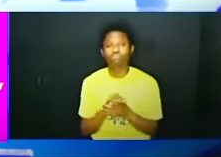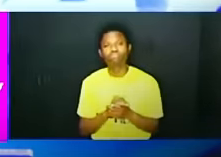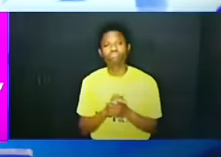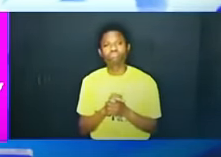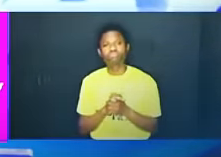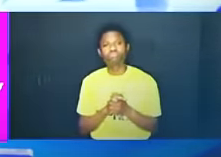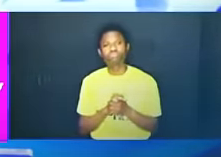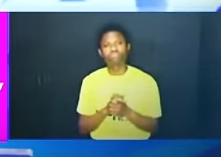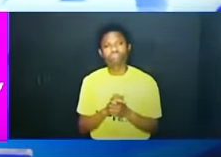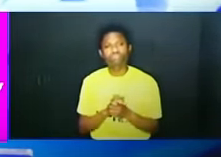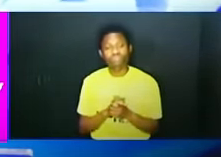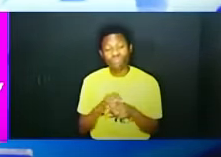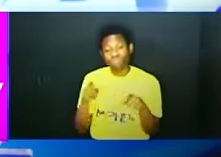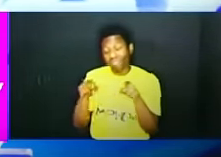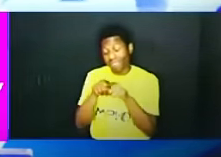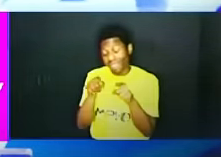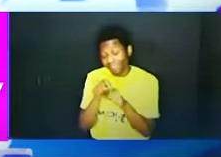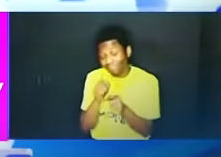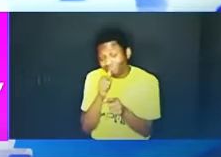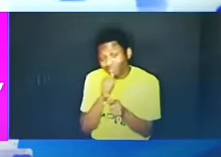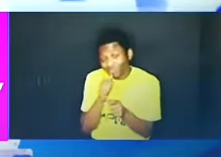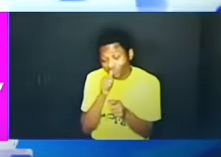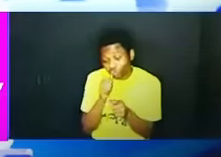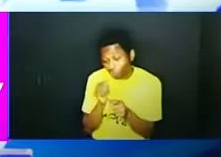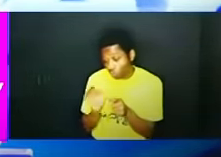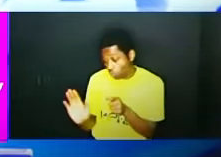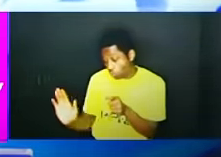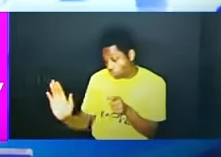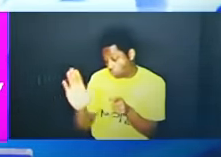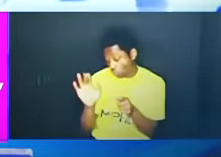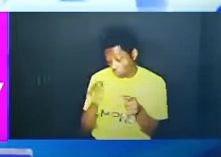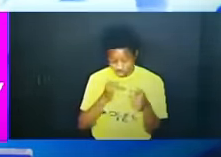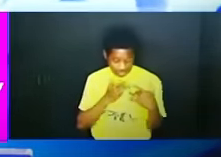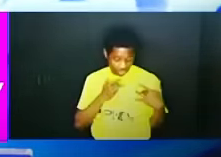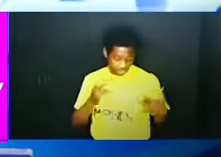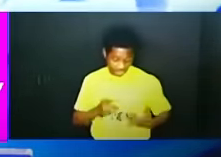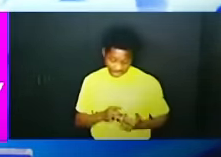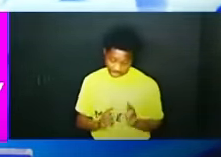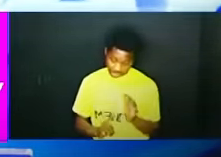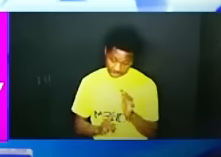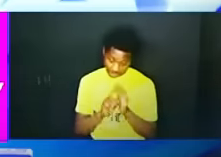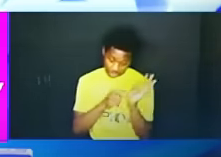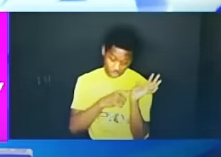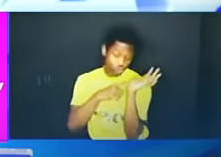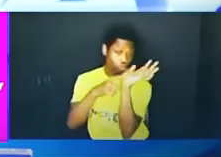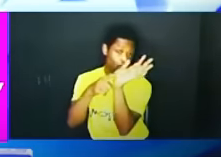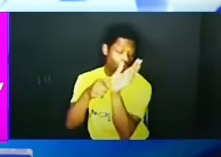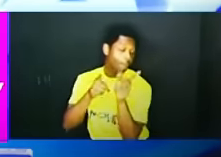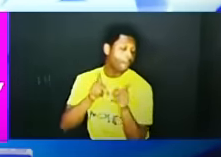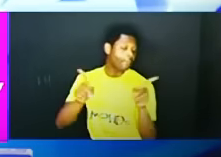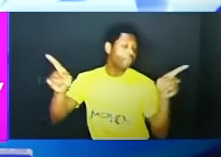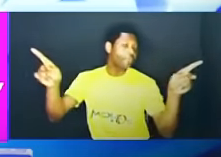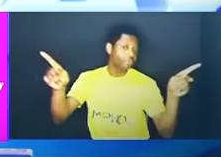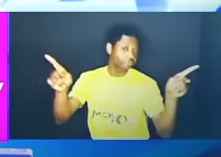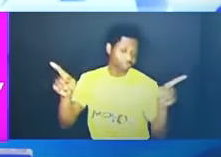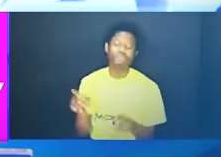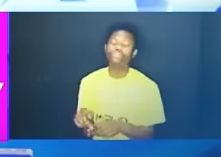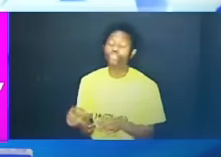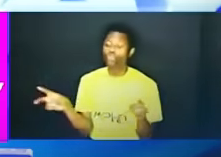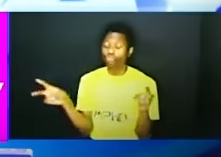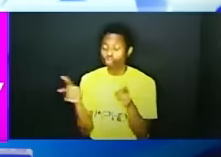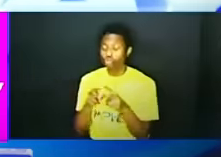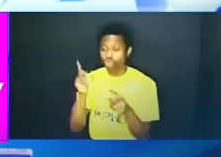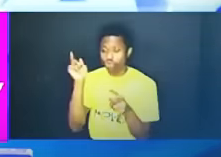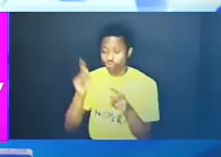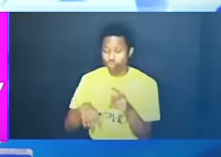verse 25 as the secrets of their hearts are laid bare, so they will fall down, this one,